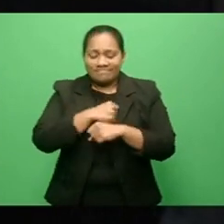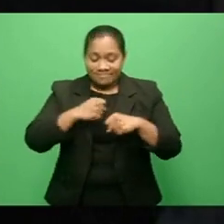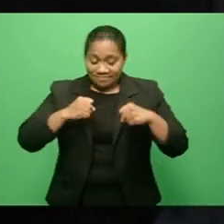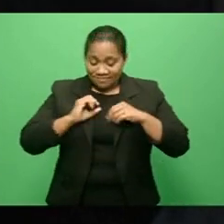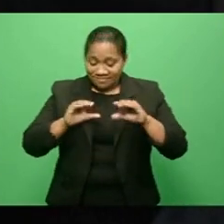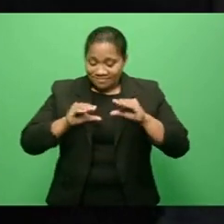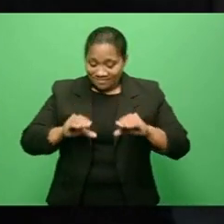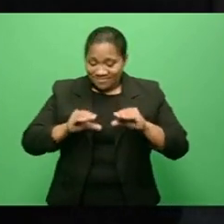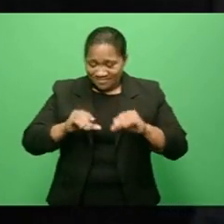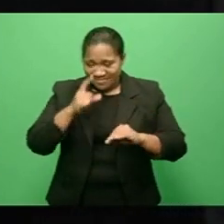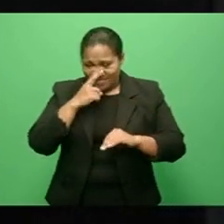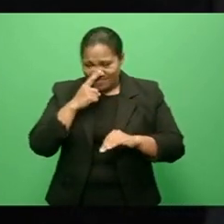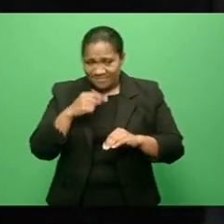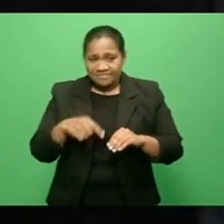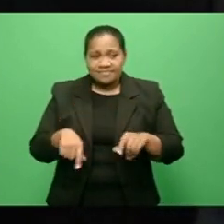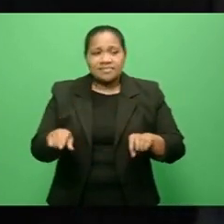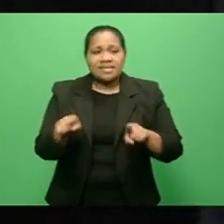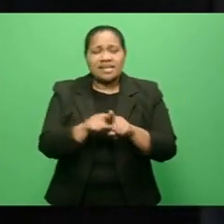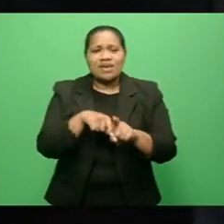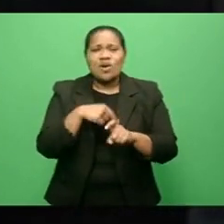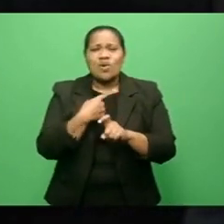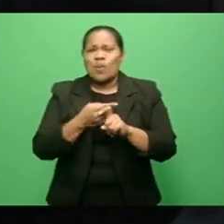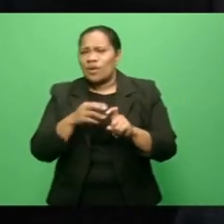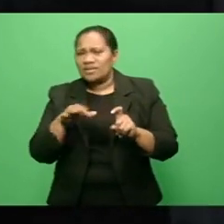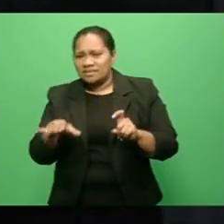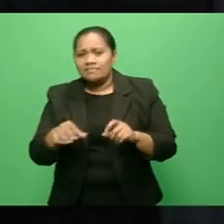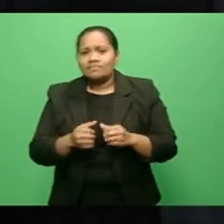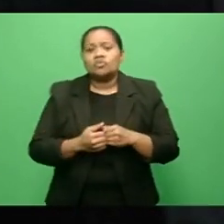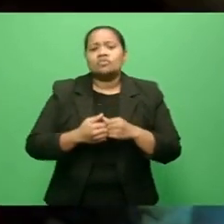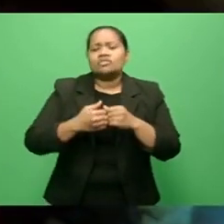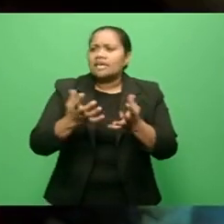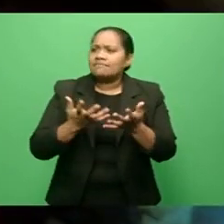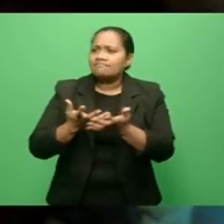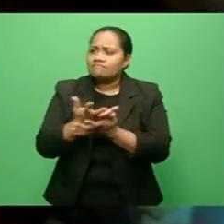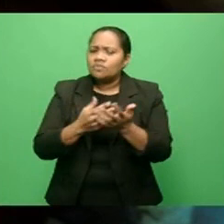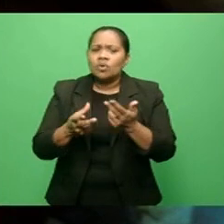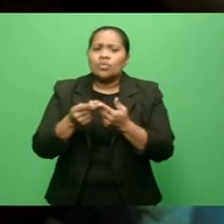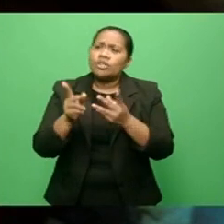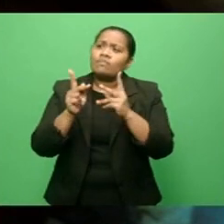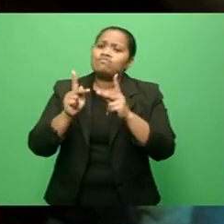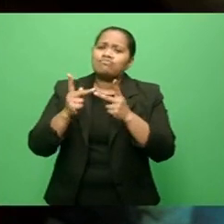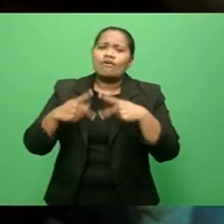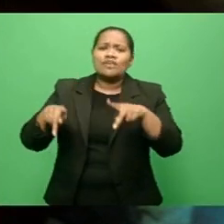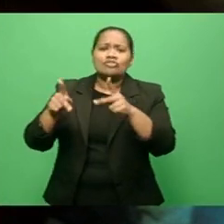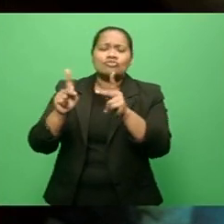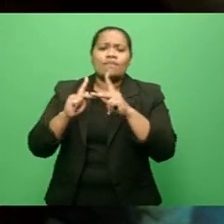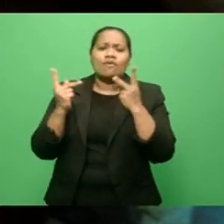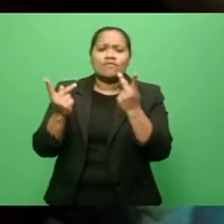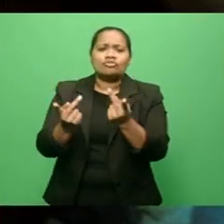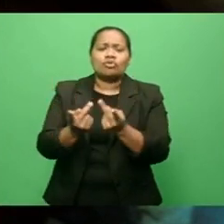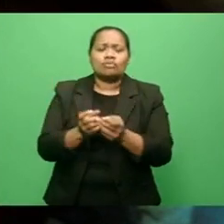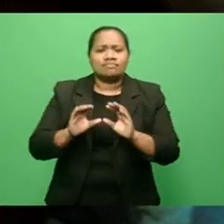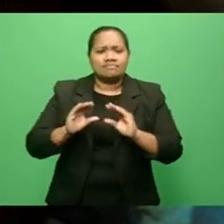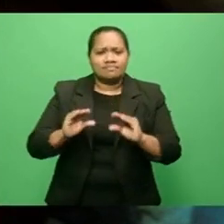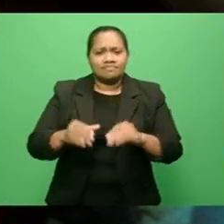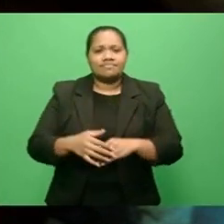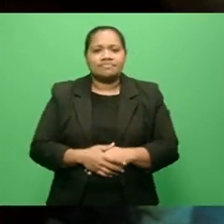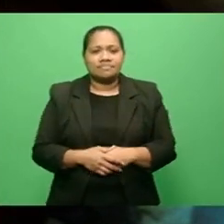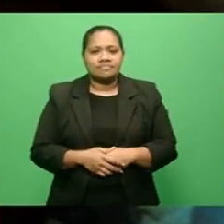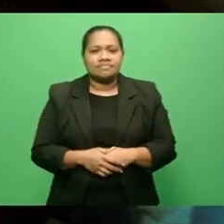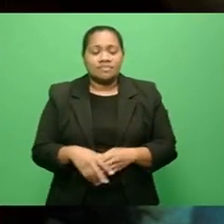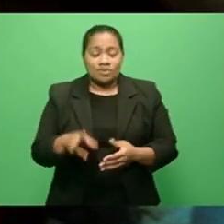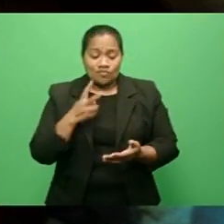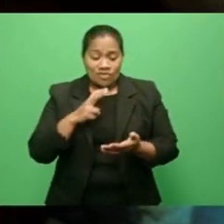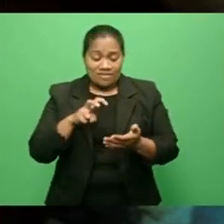accredited coaching people like Kohli to start discussing with the provincial coaches. Yet to register a win in the Skipper Cup, the